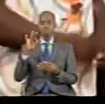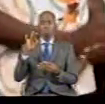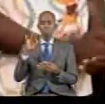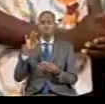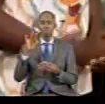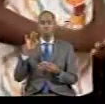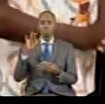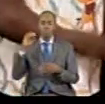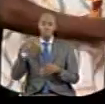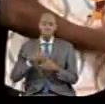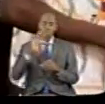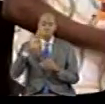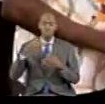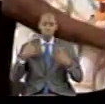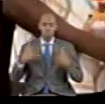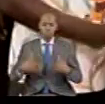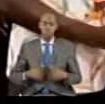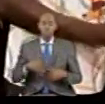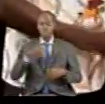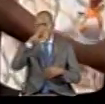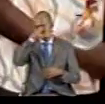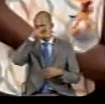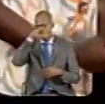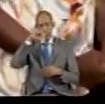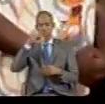in your body,